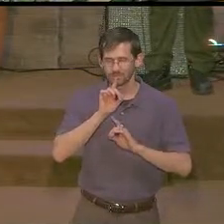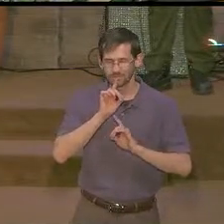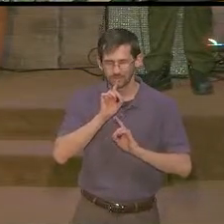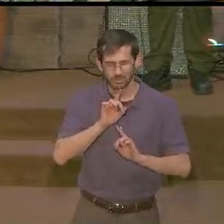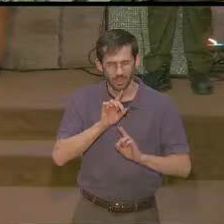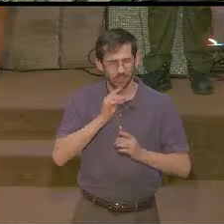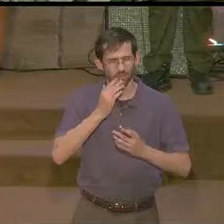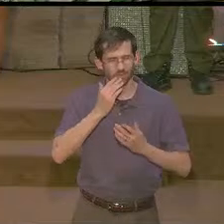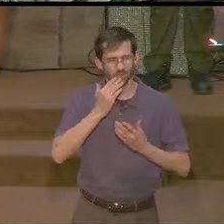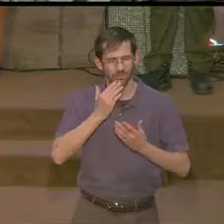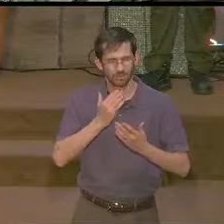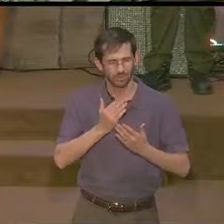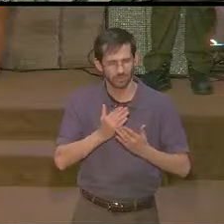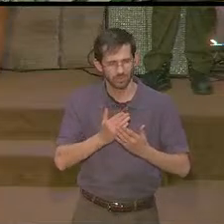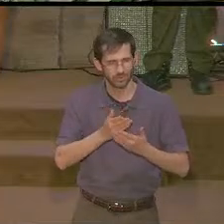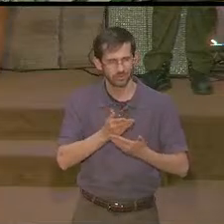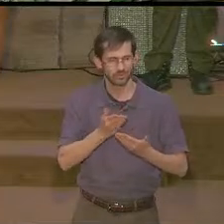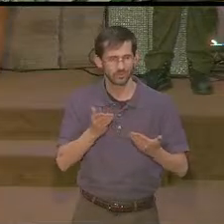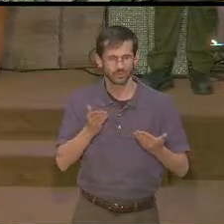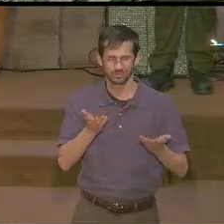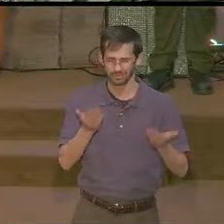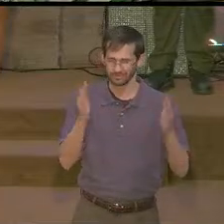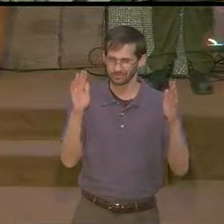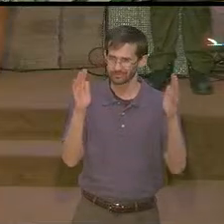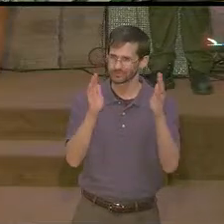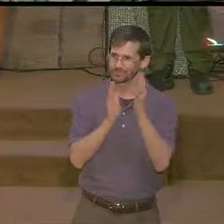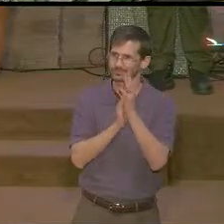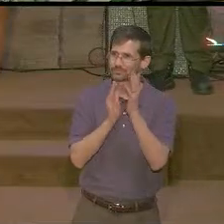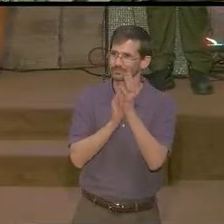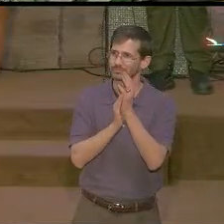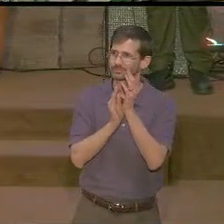so good to us. Can you clap your hands right there?